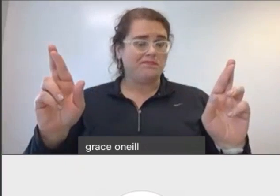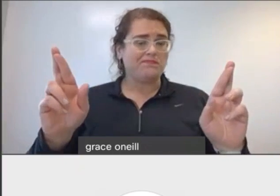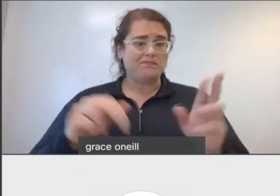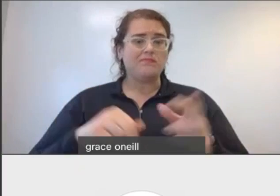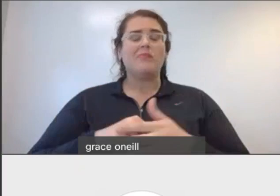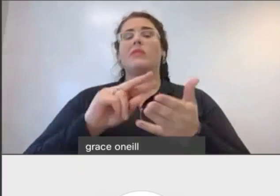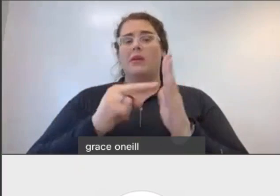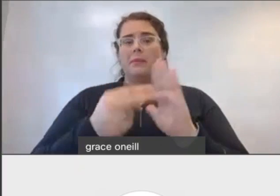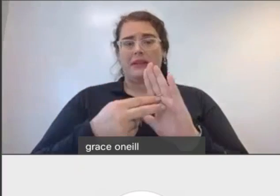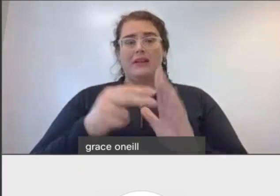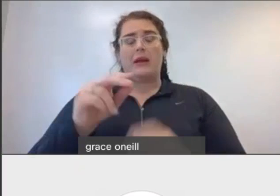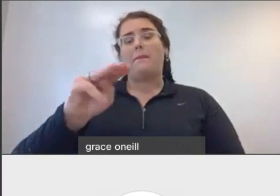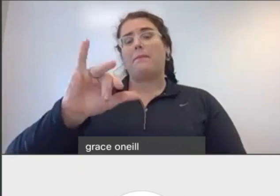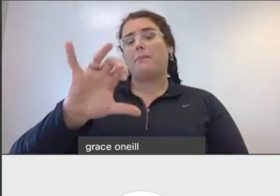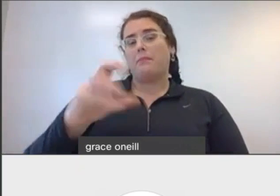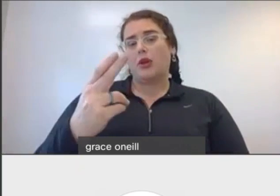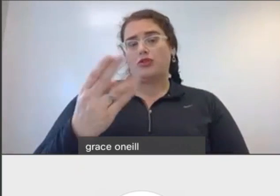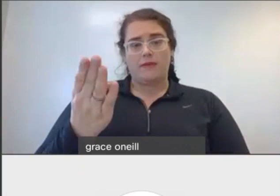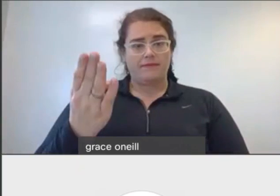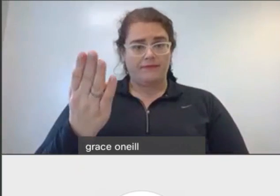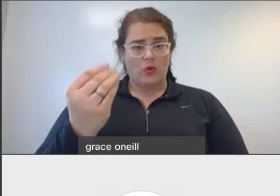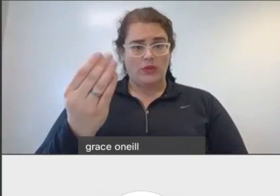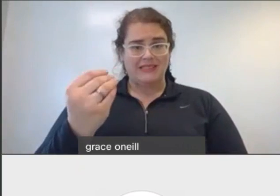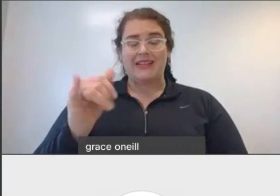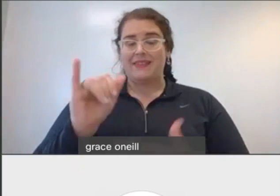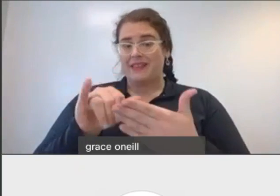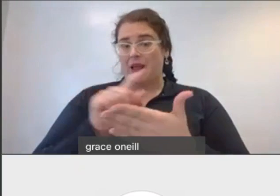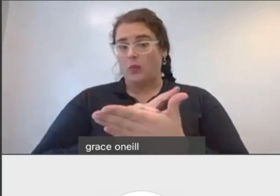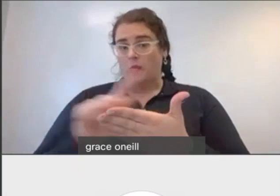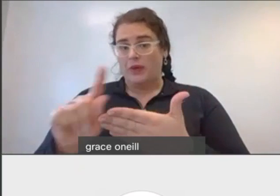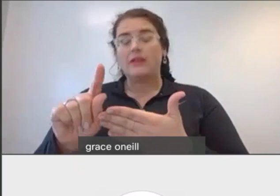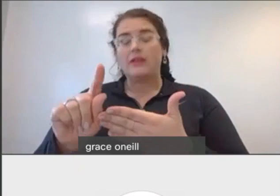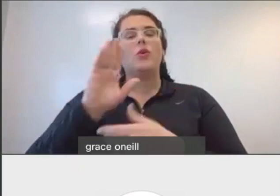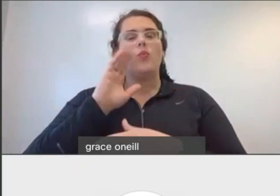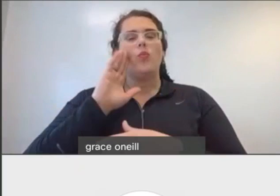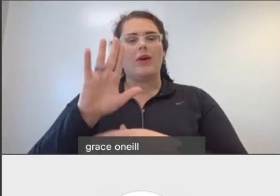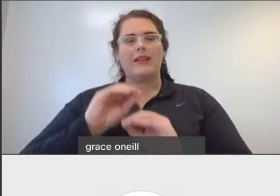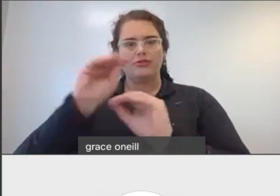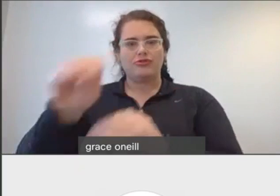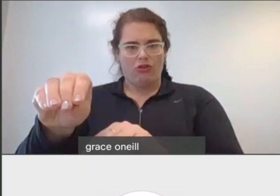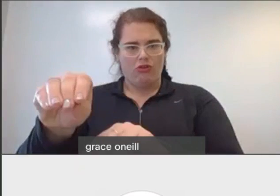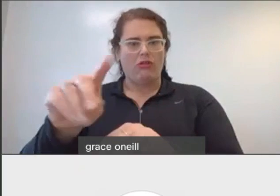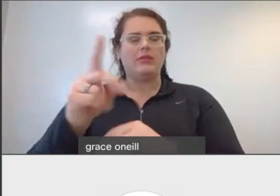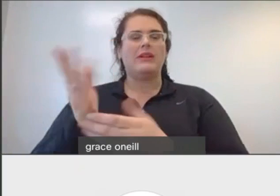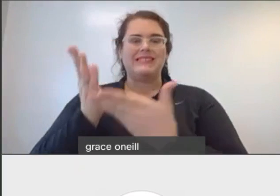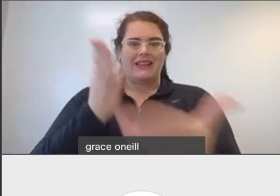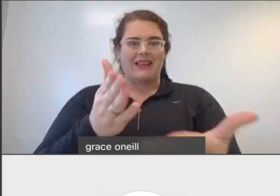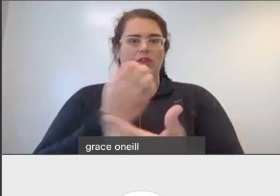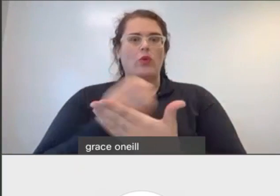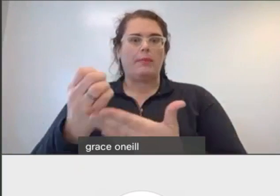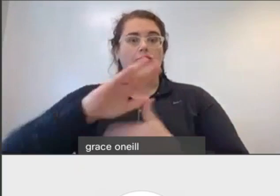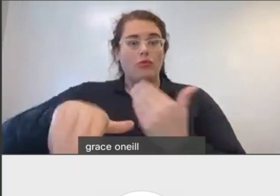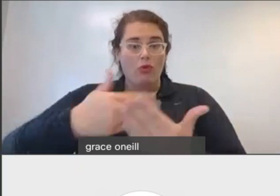during the week of March 14th, they'll be delivering and installing equipment to all homes. They'll be